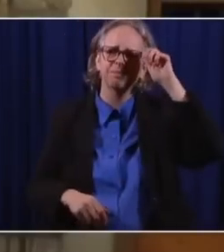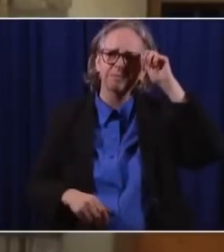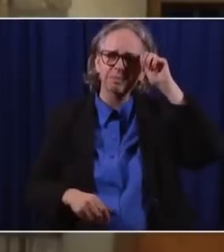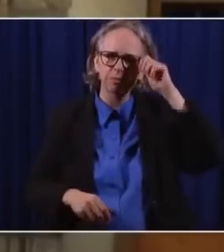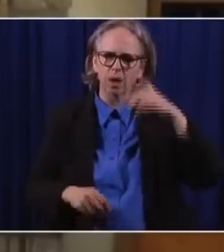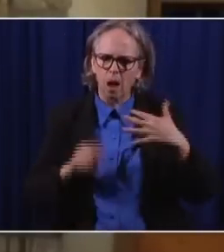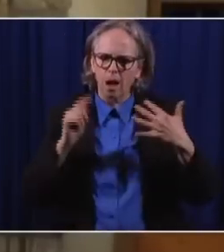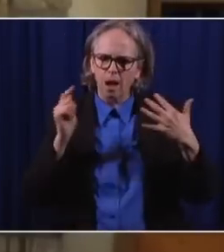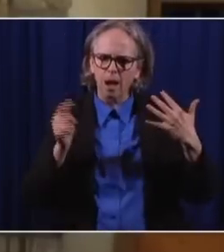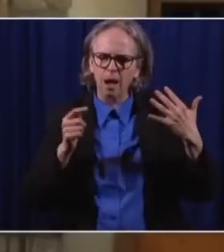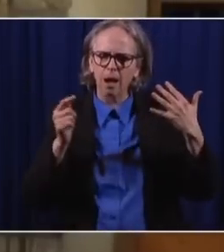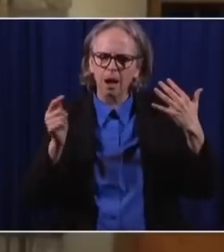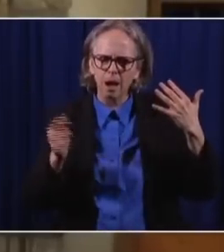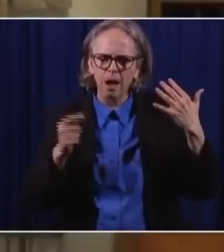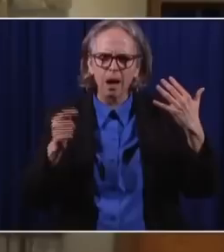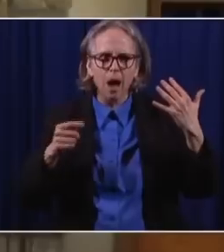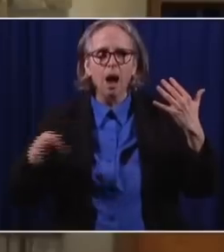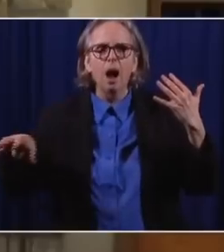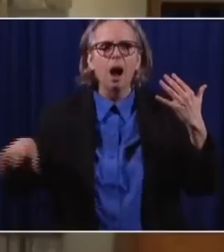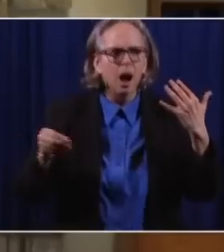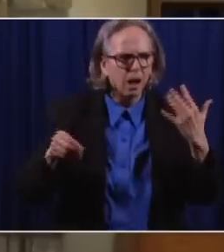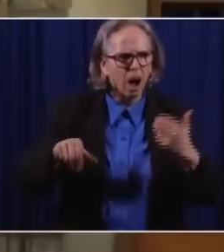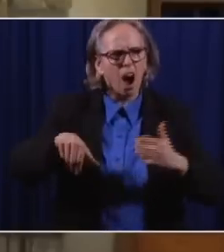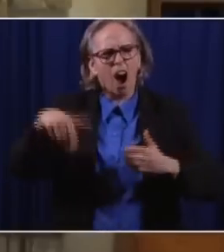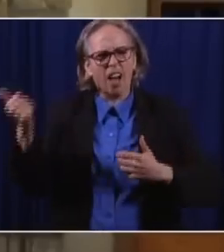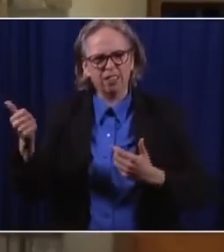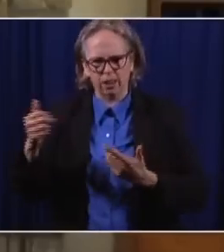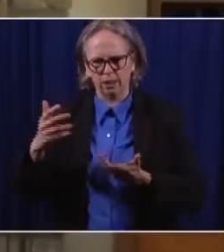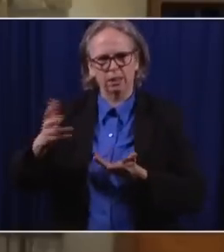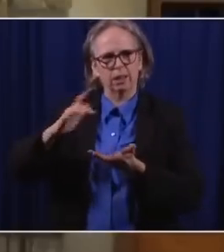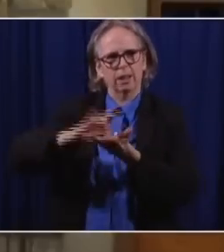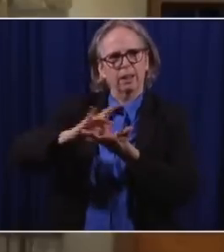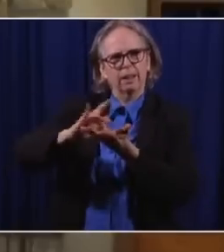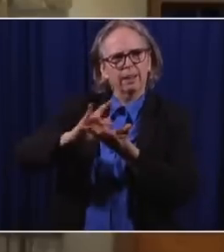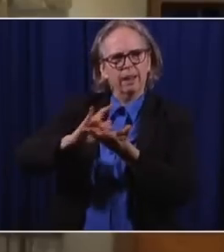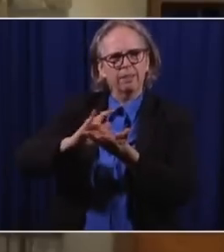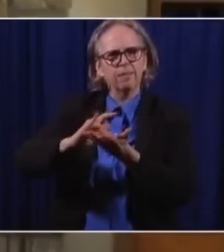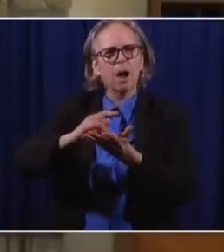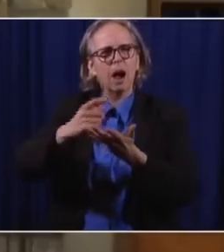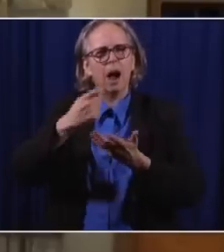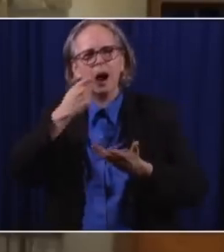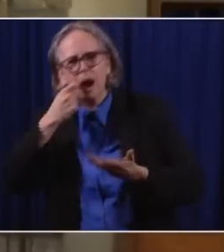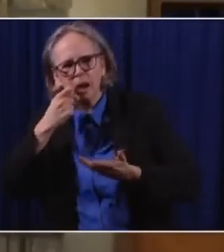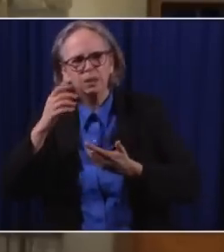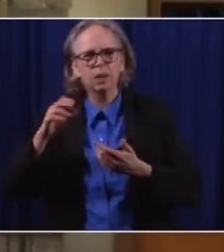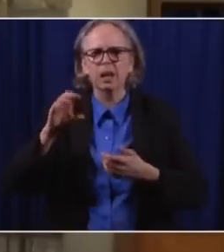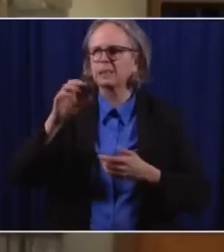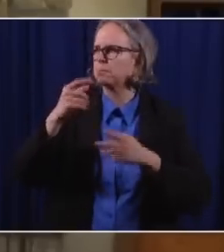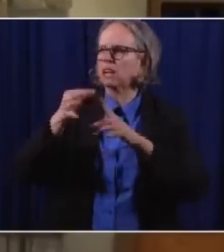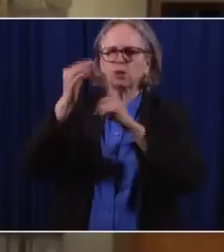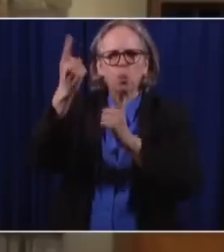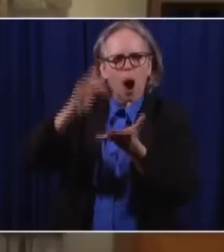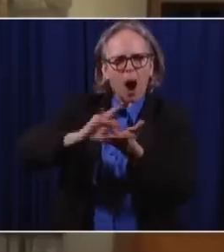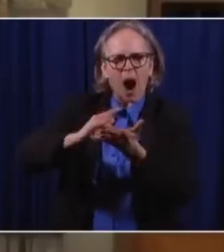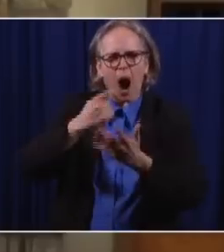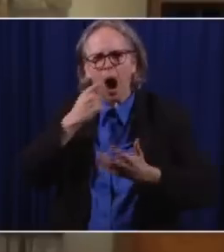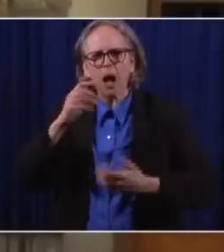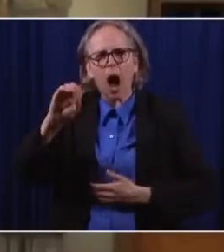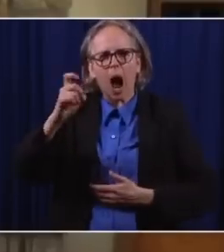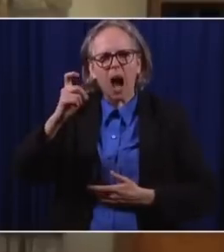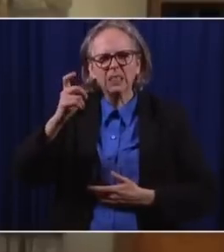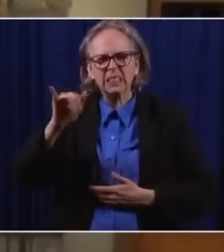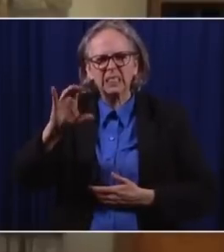formulary, including the removal of OxyContin from that. Director McLeod and her team have also worked quickly